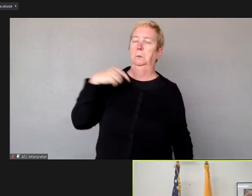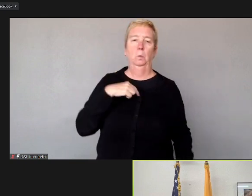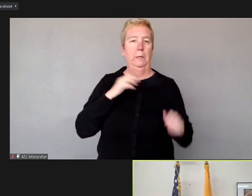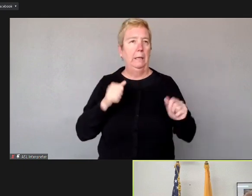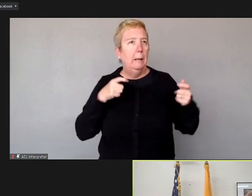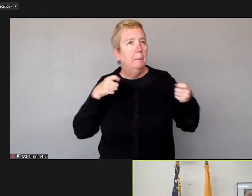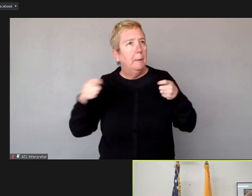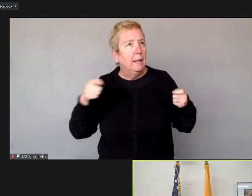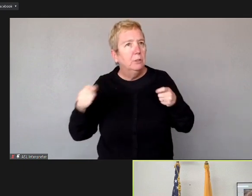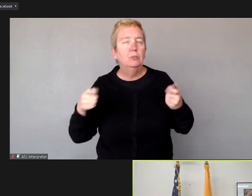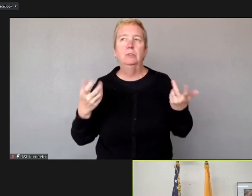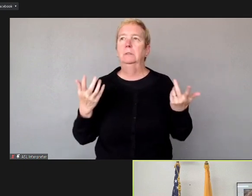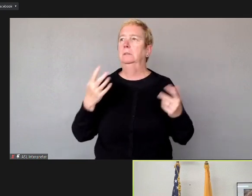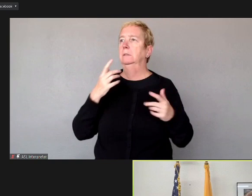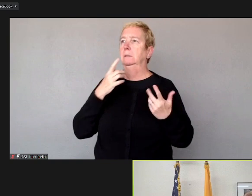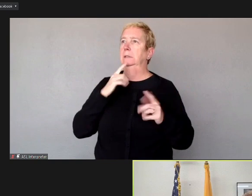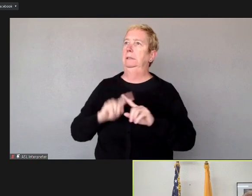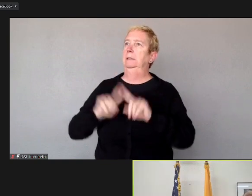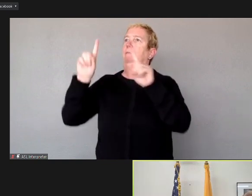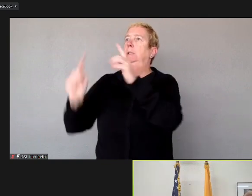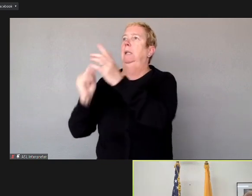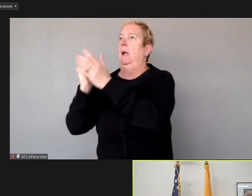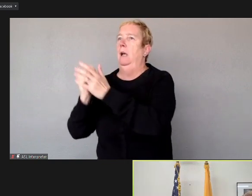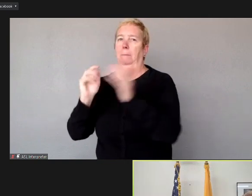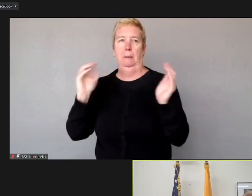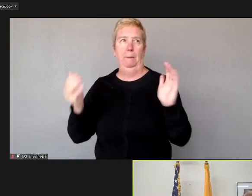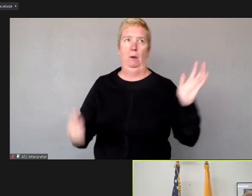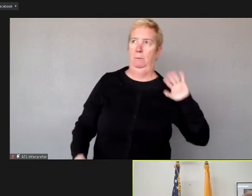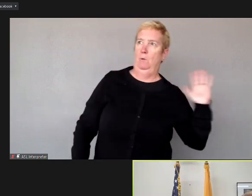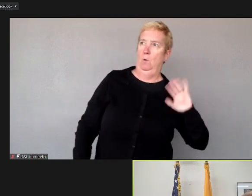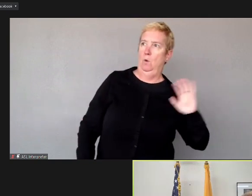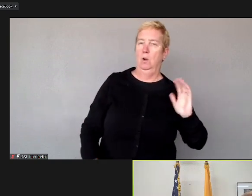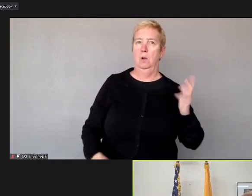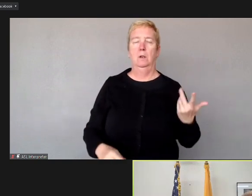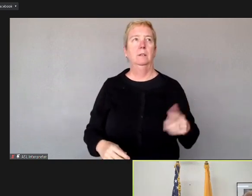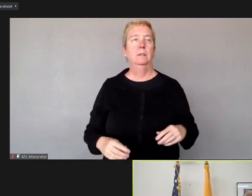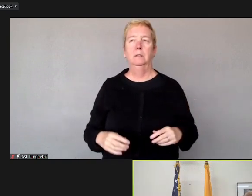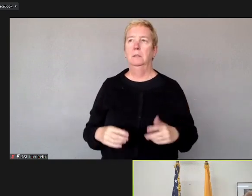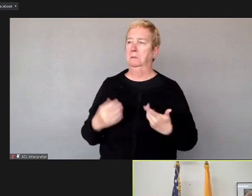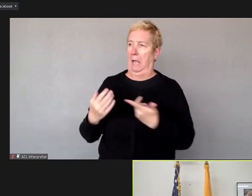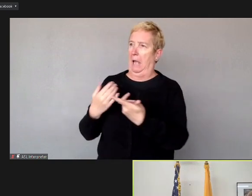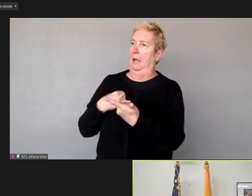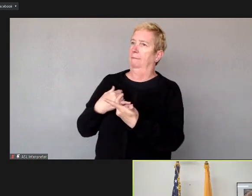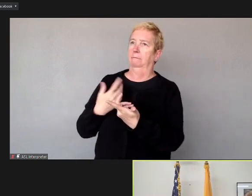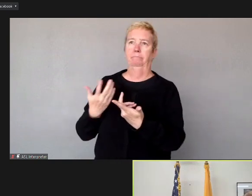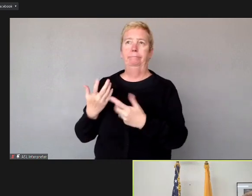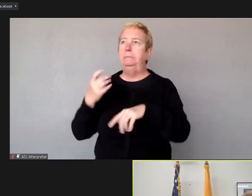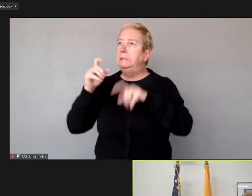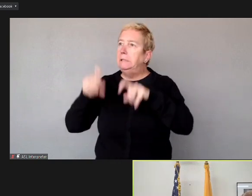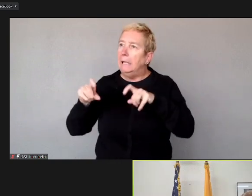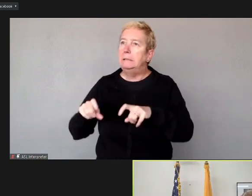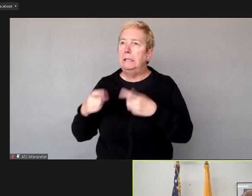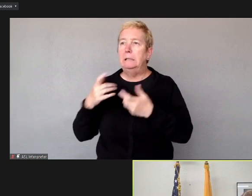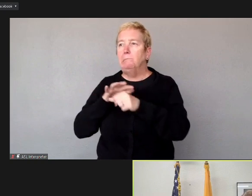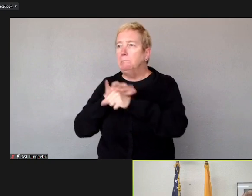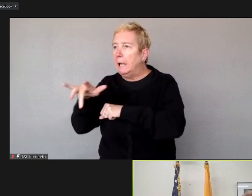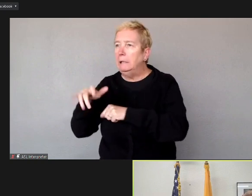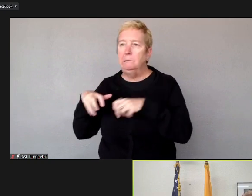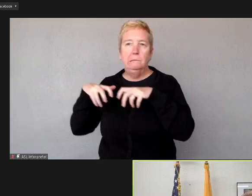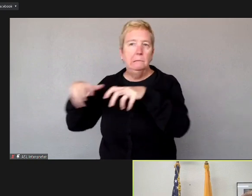pandemic. We're in a different pandemic than we were 2 years ago. We have readily accessible testing, even in